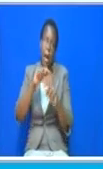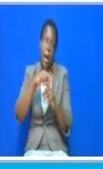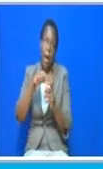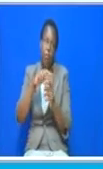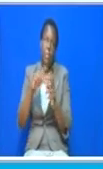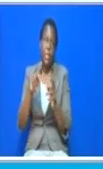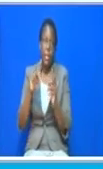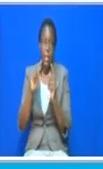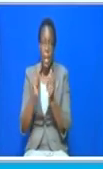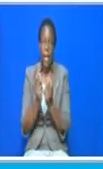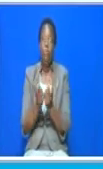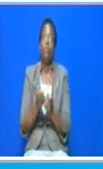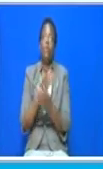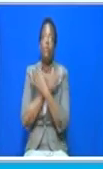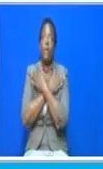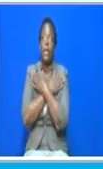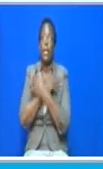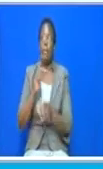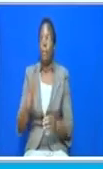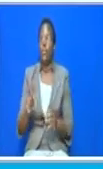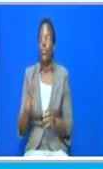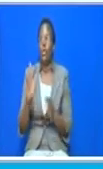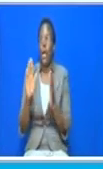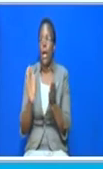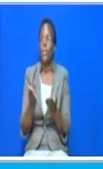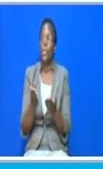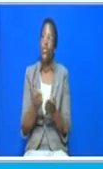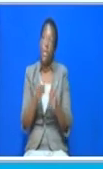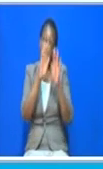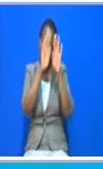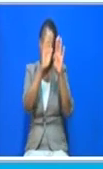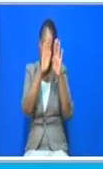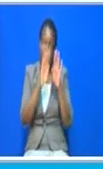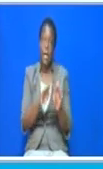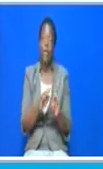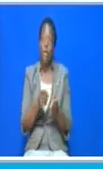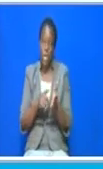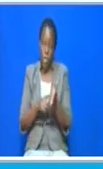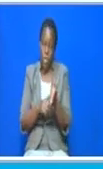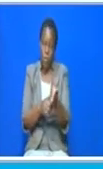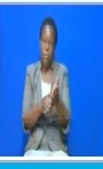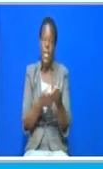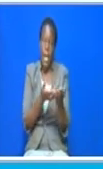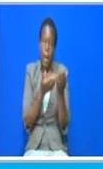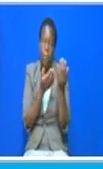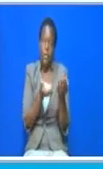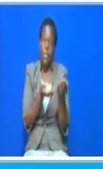the person has. And maybe that word wonderful shows that he appreciates the